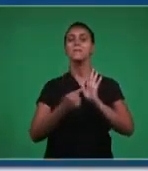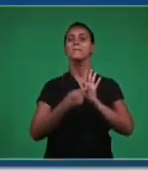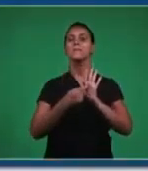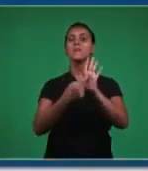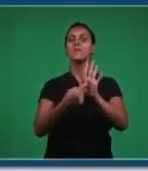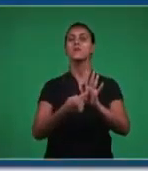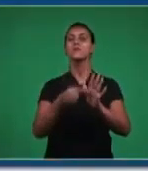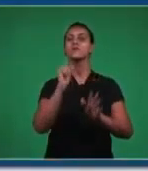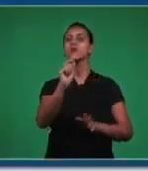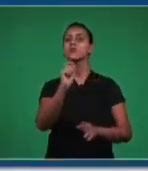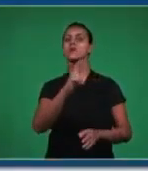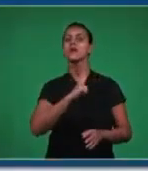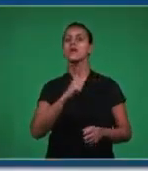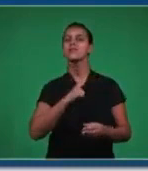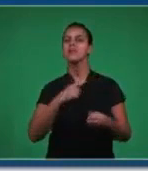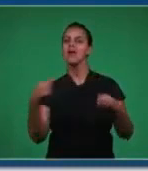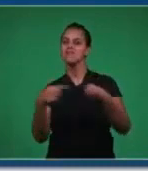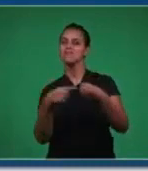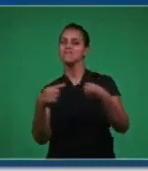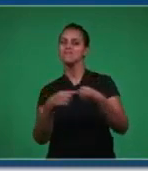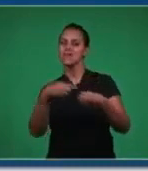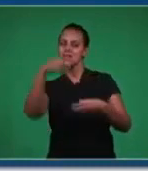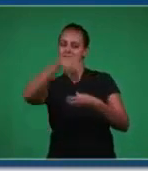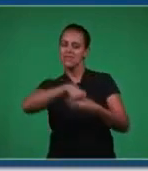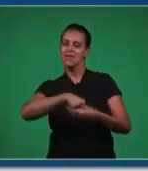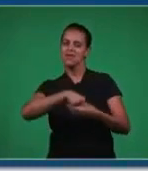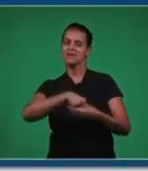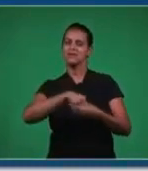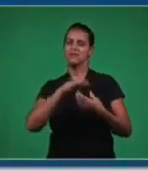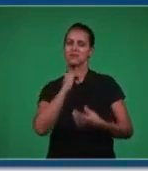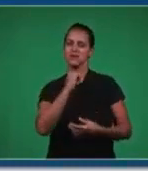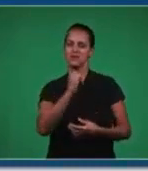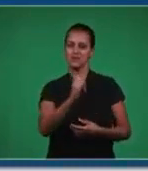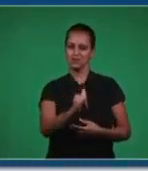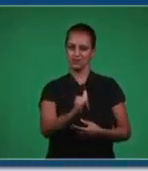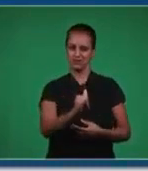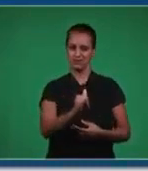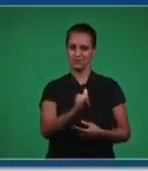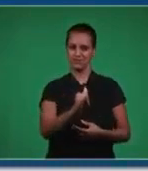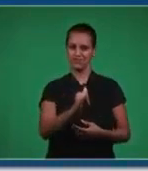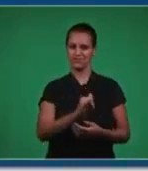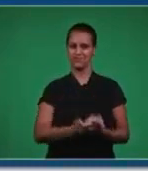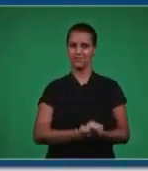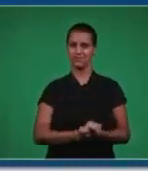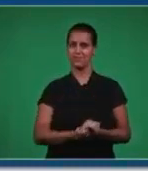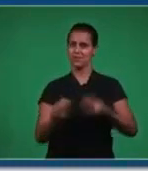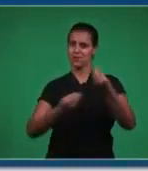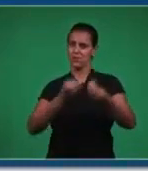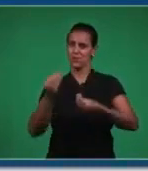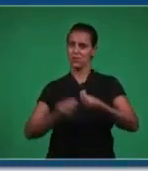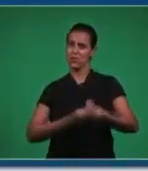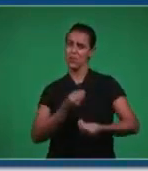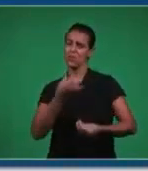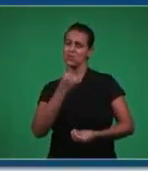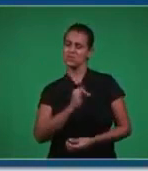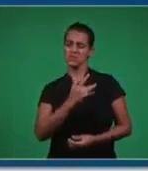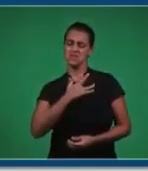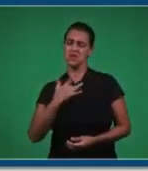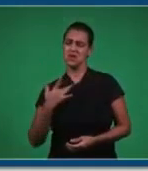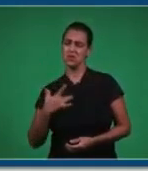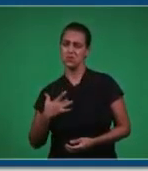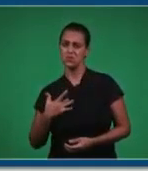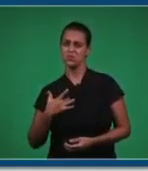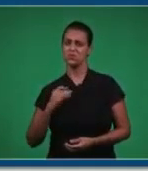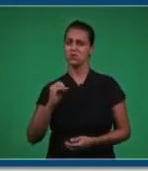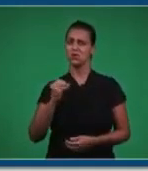identify not only the cells, but identifies the energy that the cells are producing. And through these energies, it's possible to know if that cell